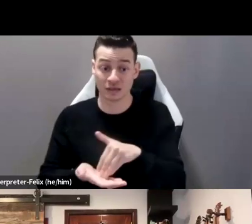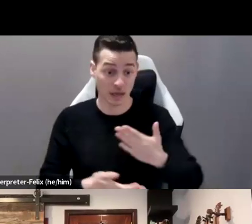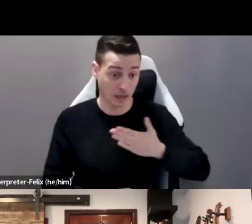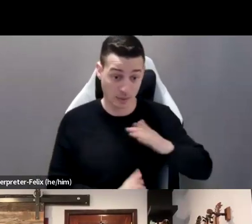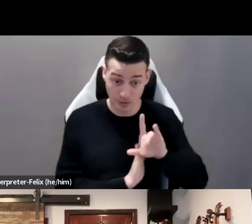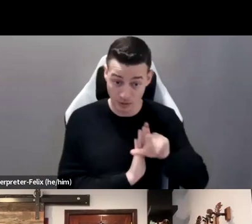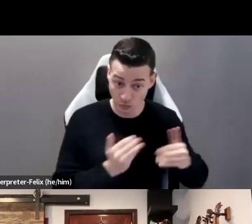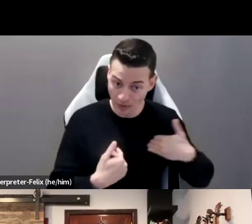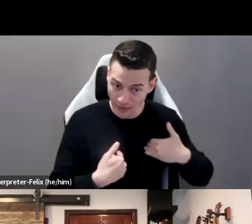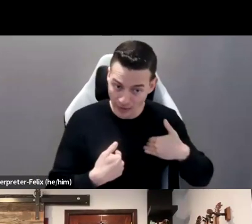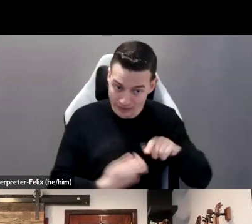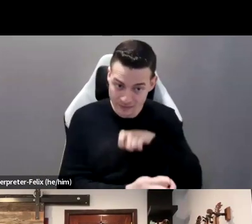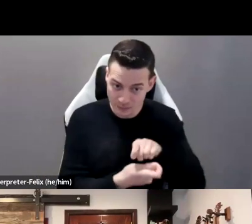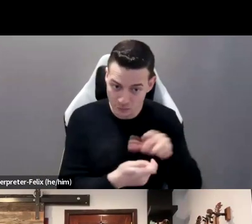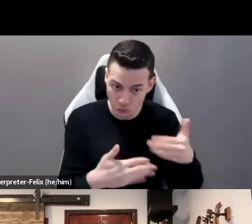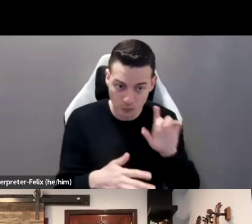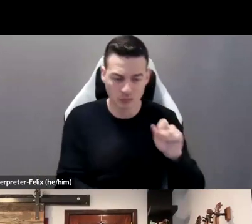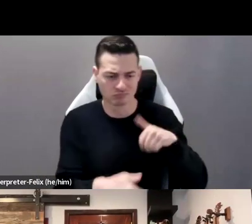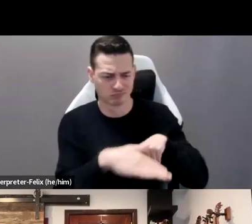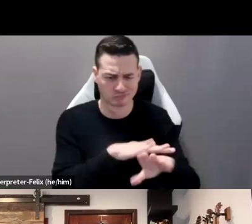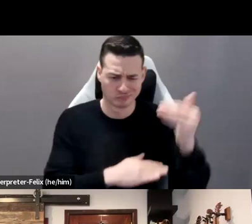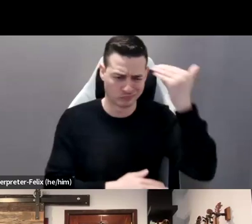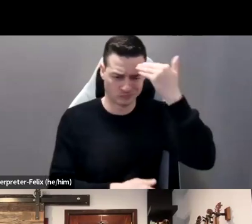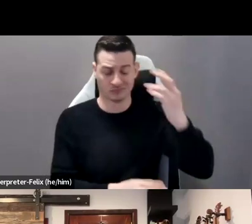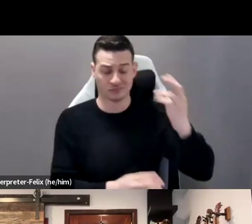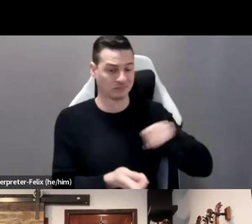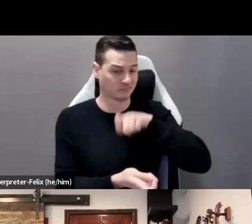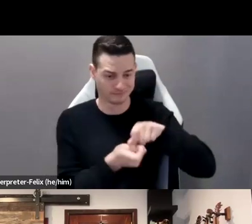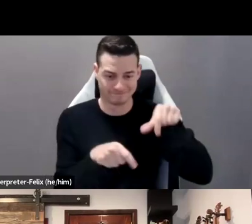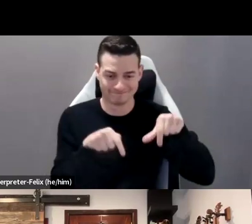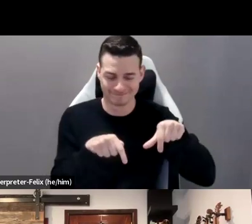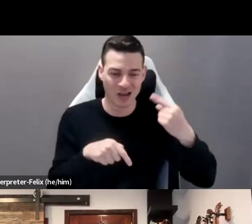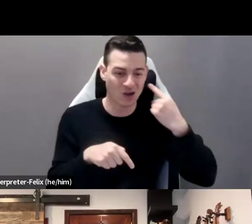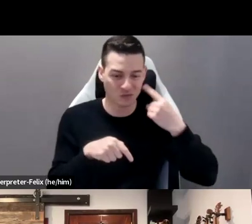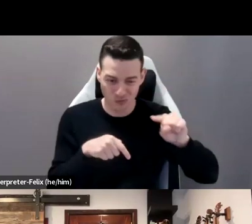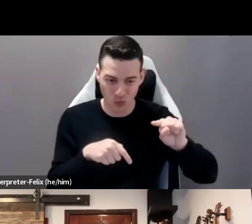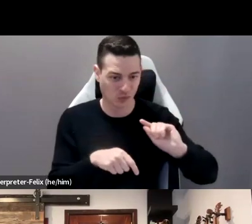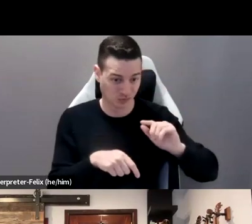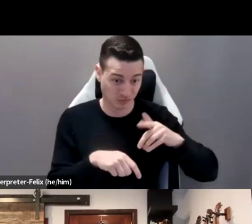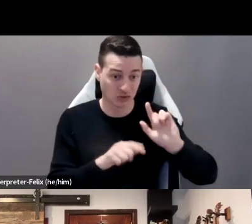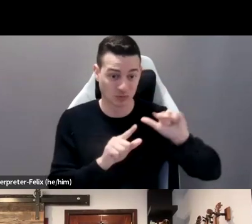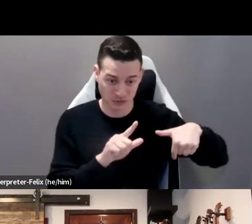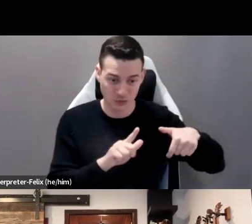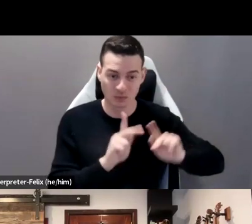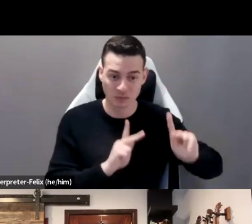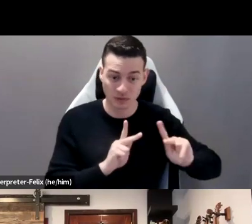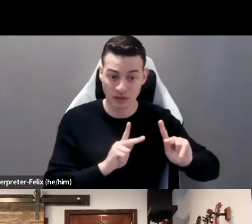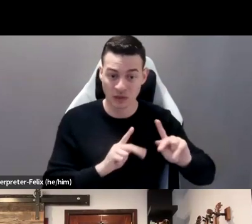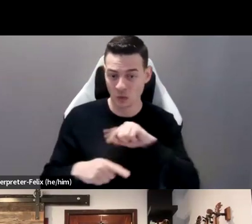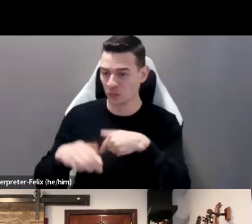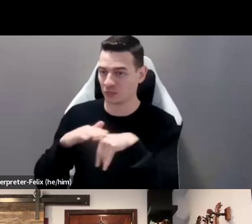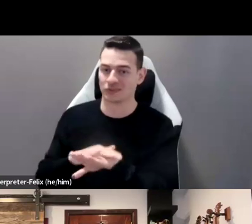that was an LGBTQ, so you could walk in and know that's what this is. When you walk into there, you're like, oh, cool, pride